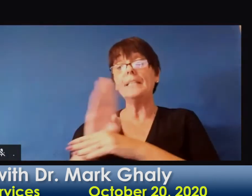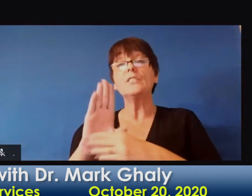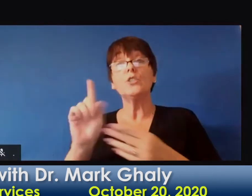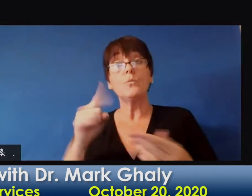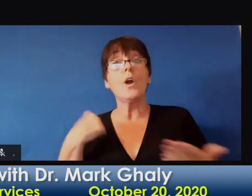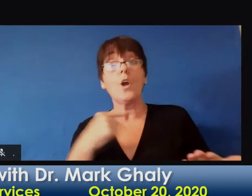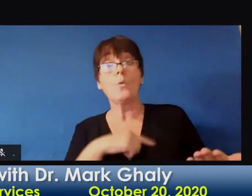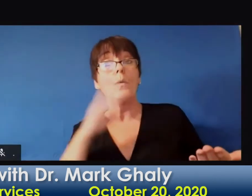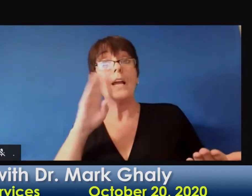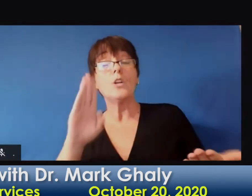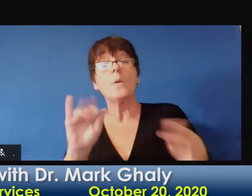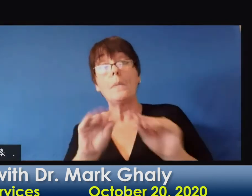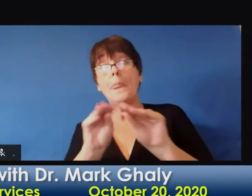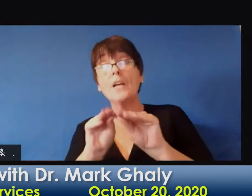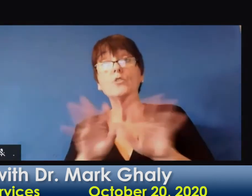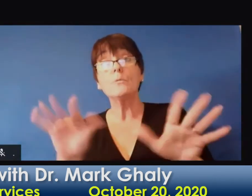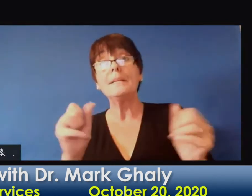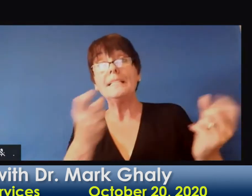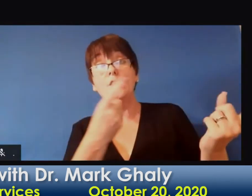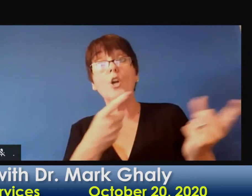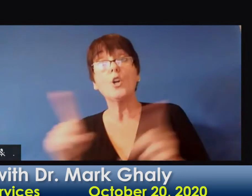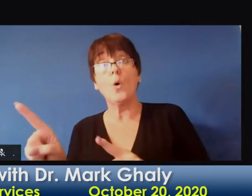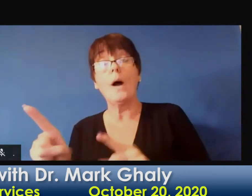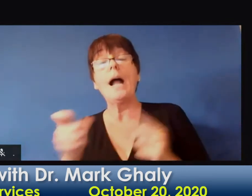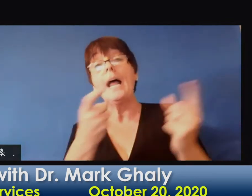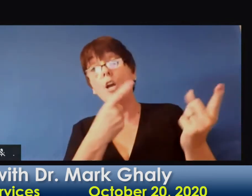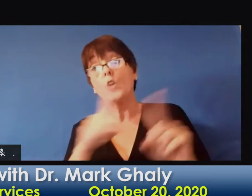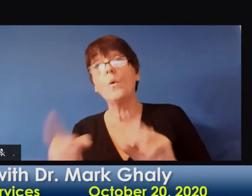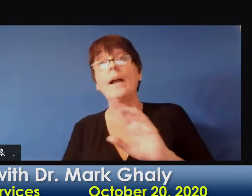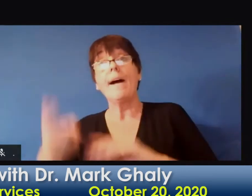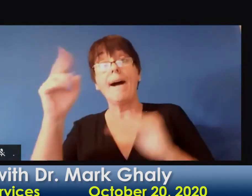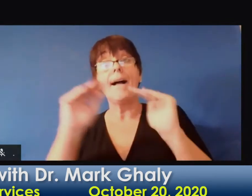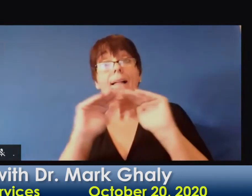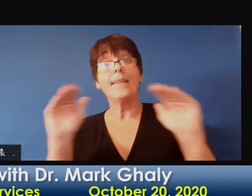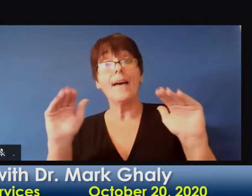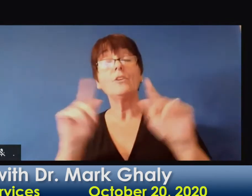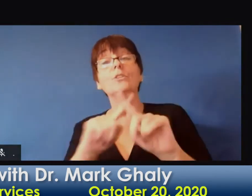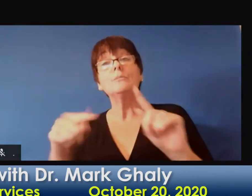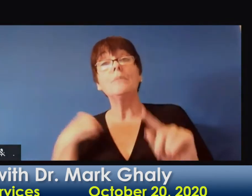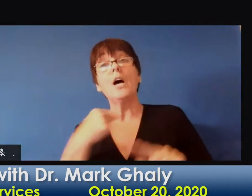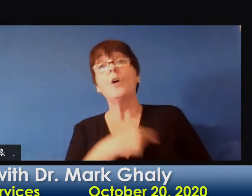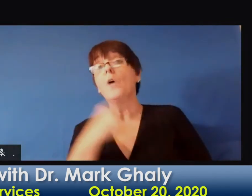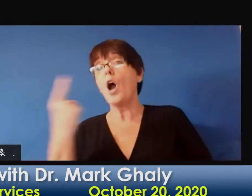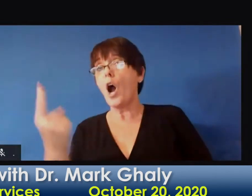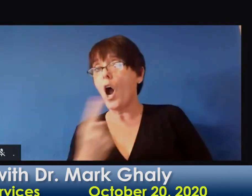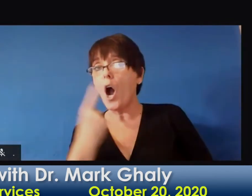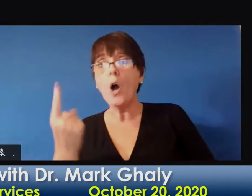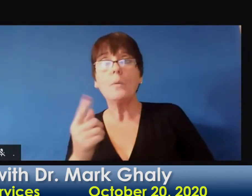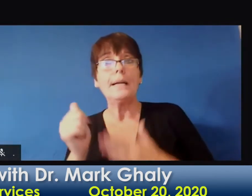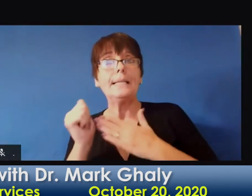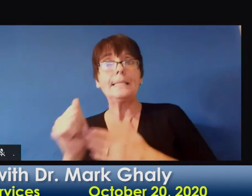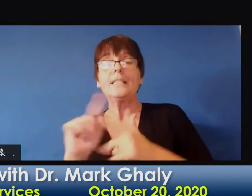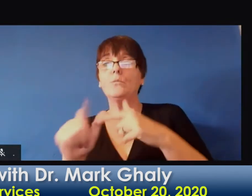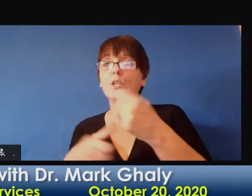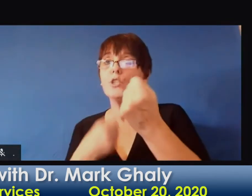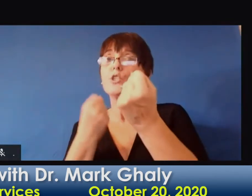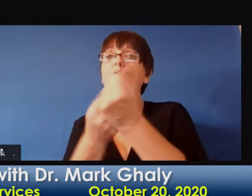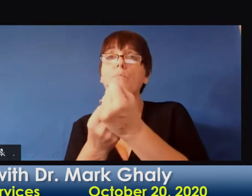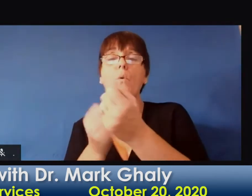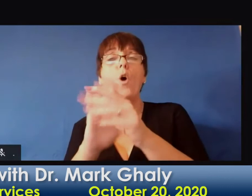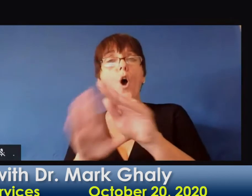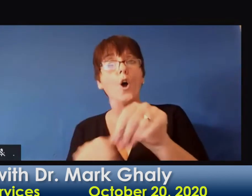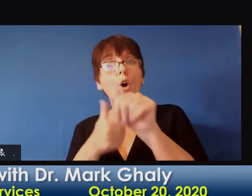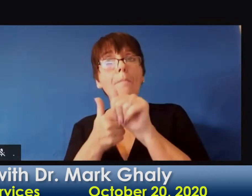know transmission is occurring and occurring at high levels. But we always lead with support on compliance